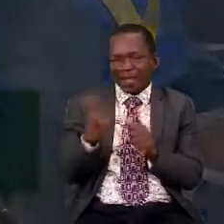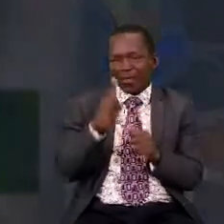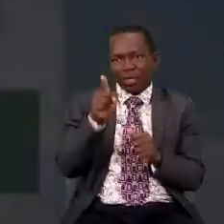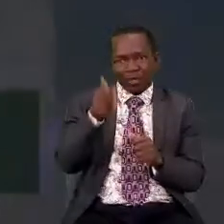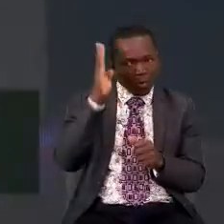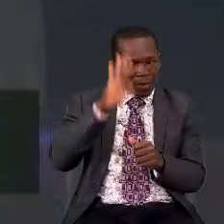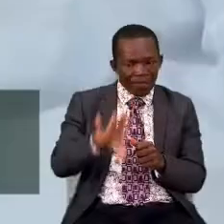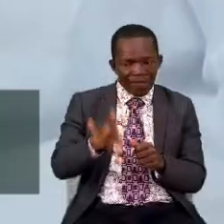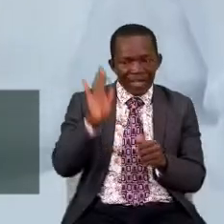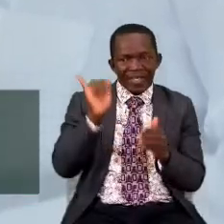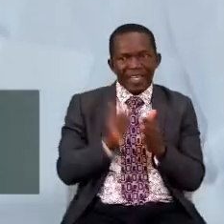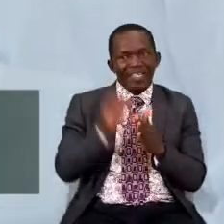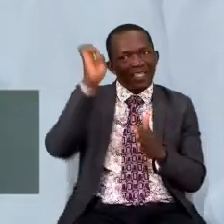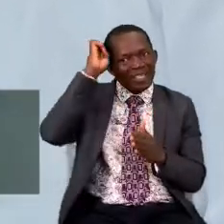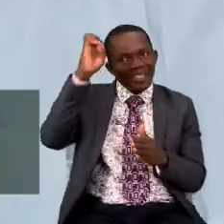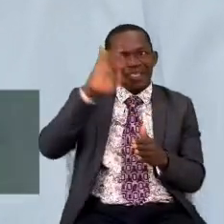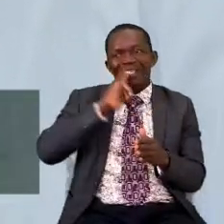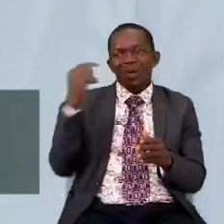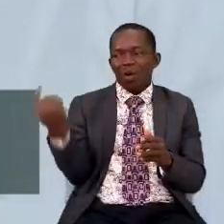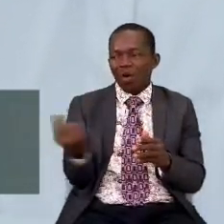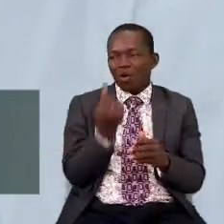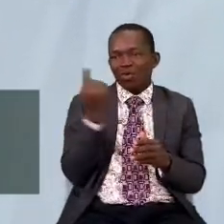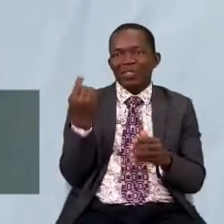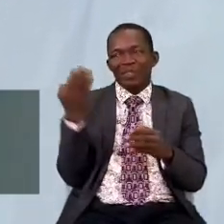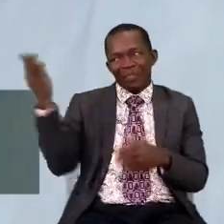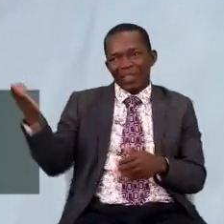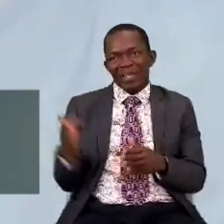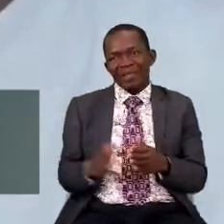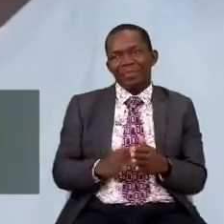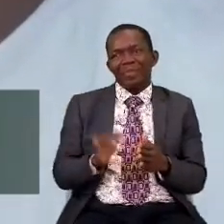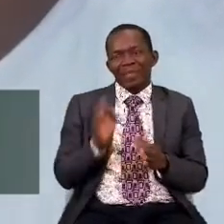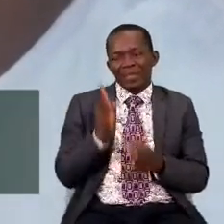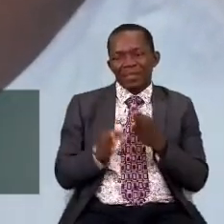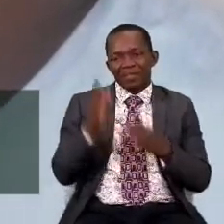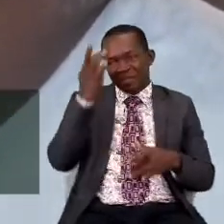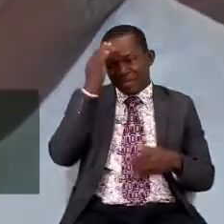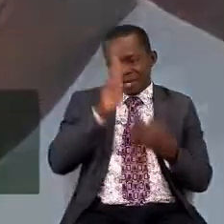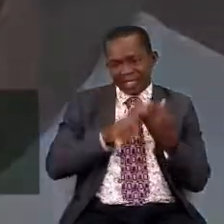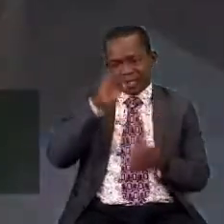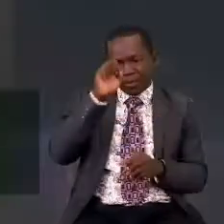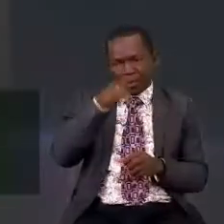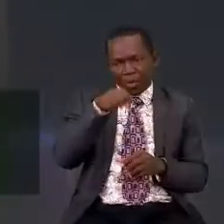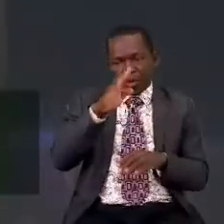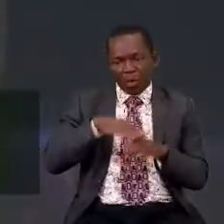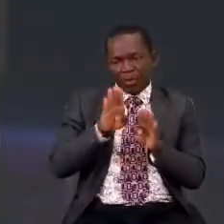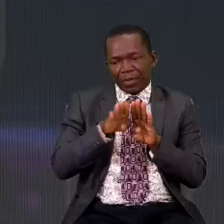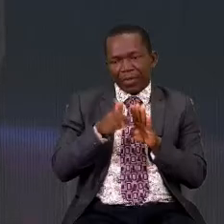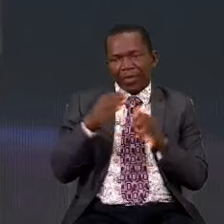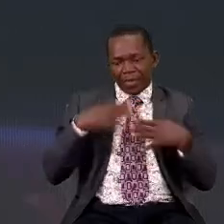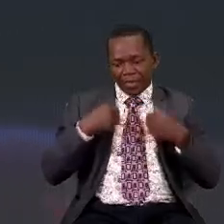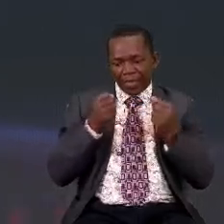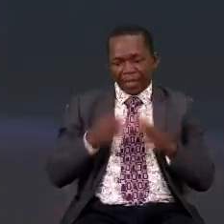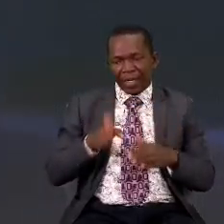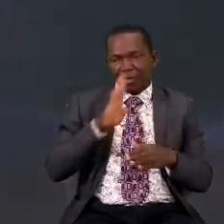is always there. If poverty knocks at the door, the provider, Jehovah Jireh, he is always